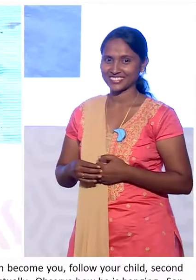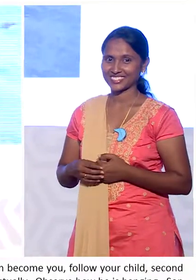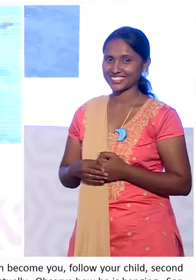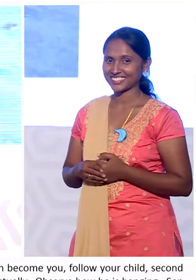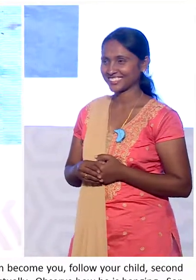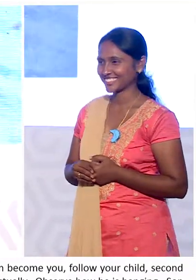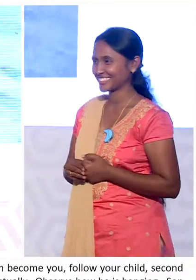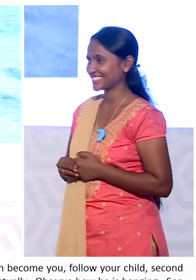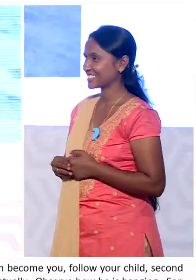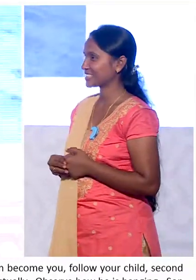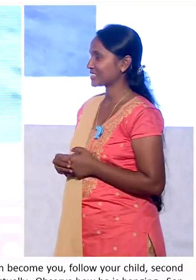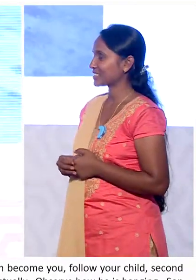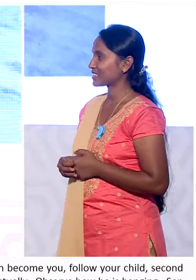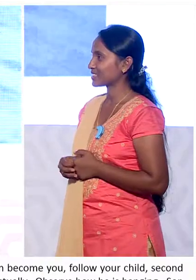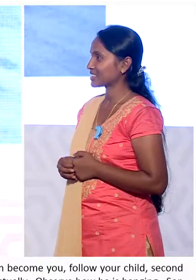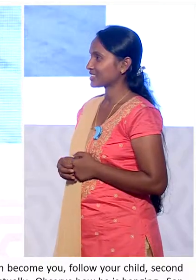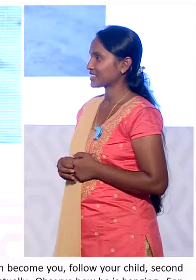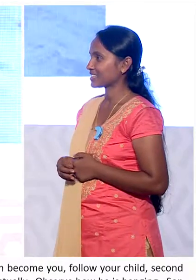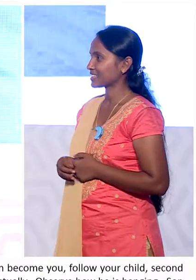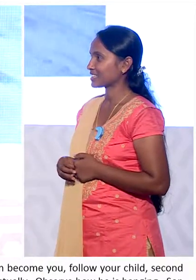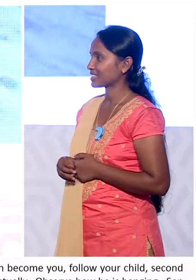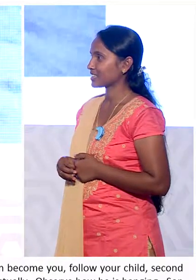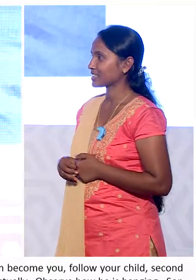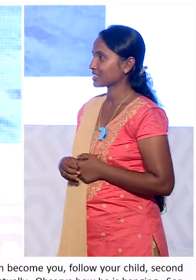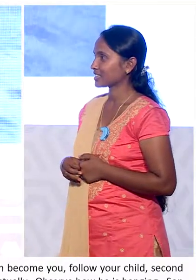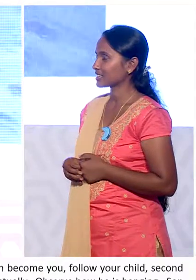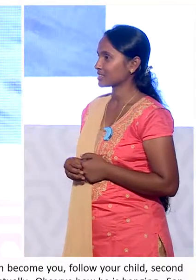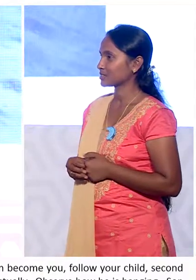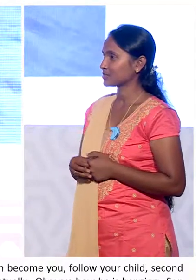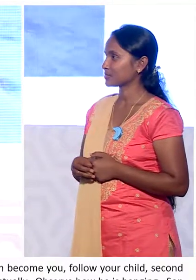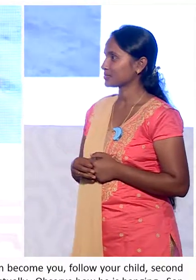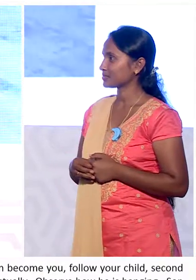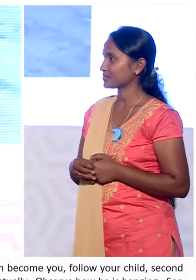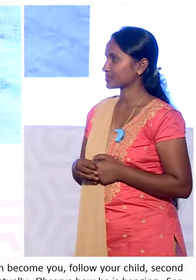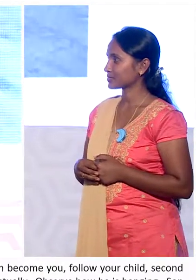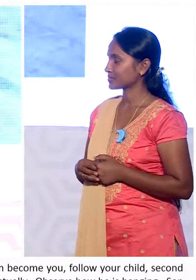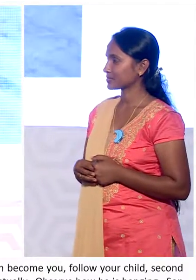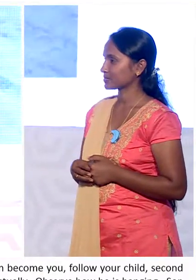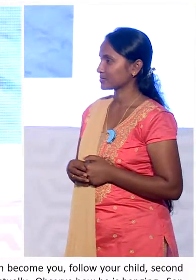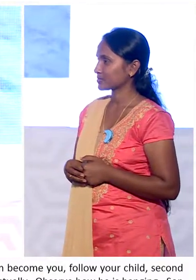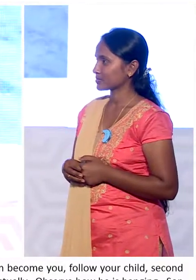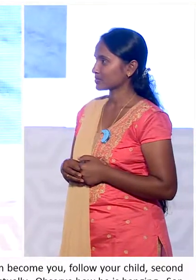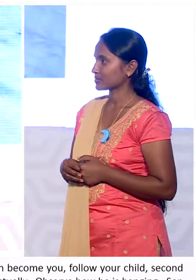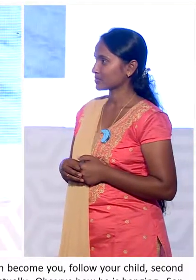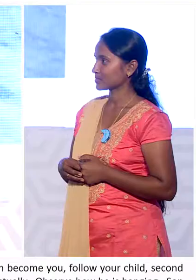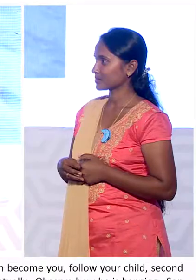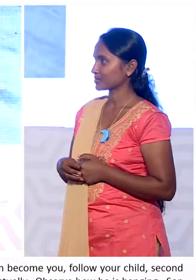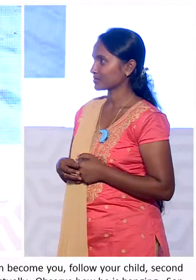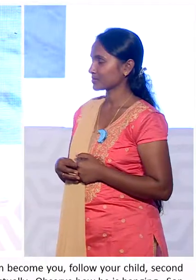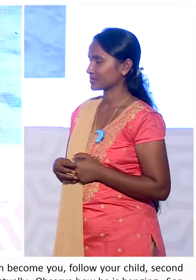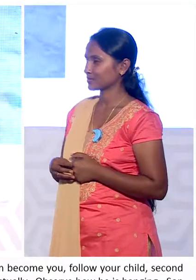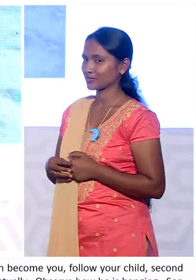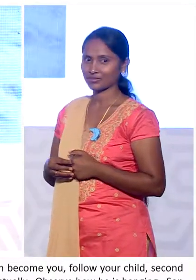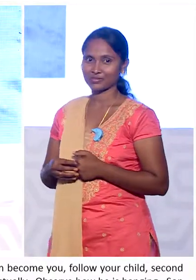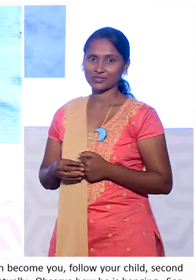about. There is often an overdeveloped amygdala. The amygdala is the part of your brain that governs fight, flight, and freeze, and it's a useful thing.